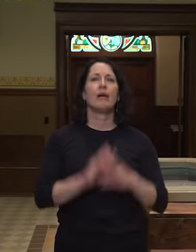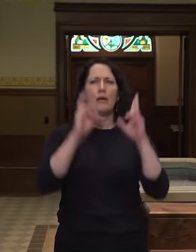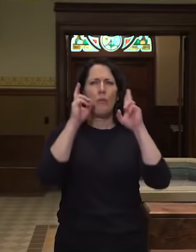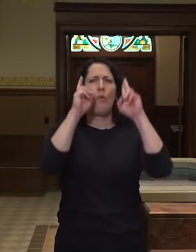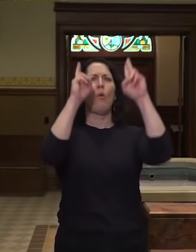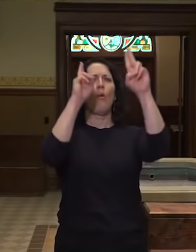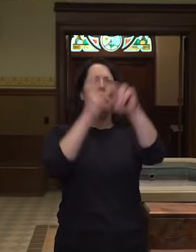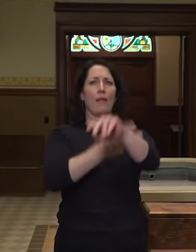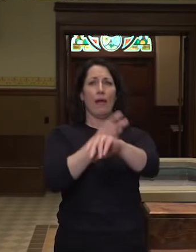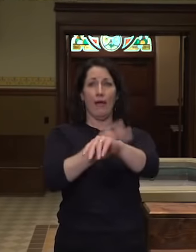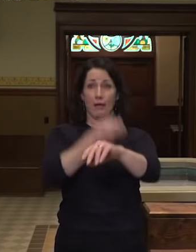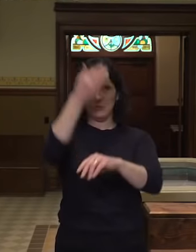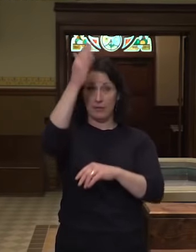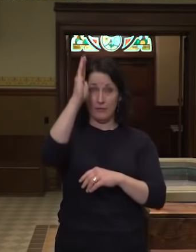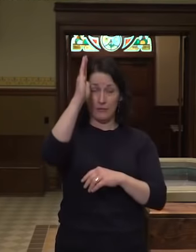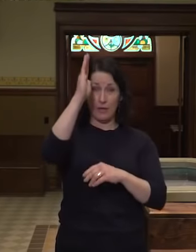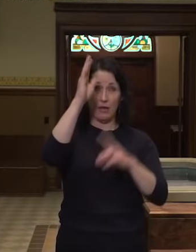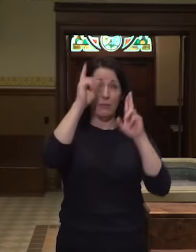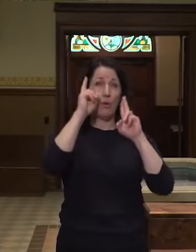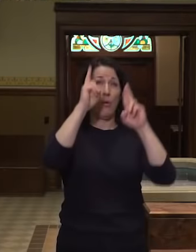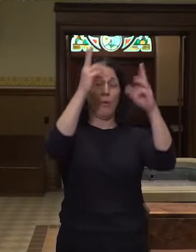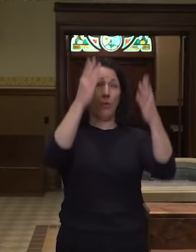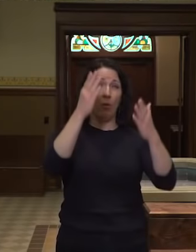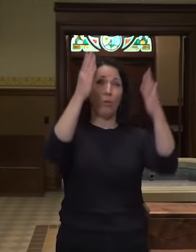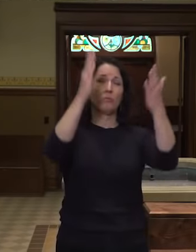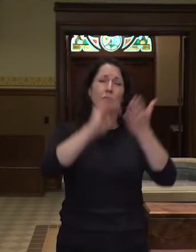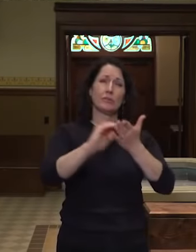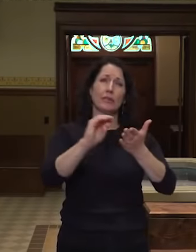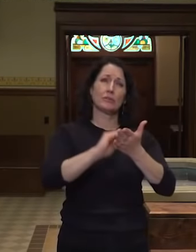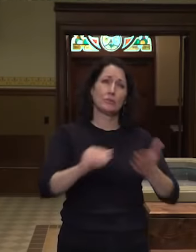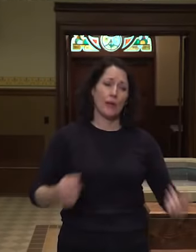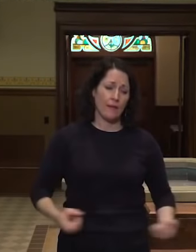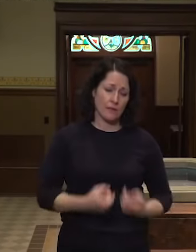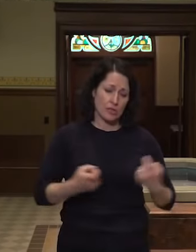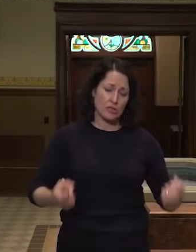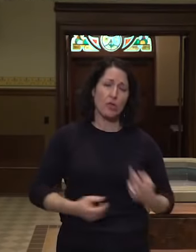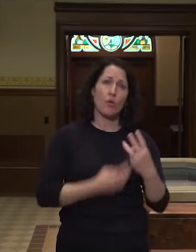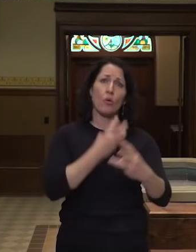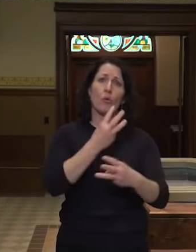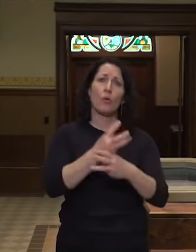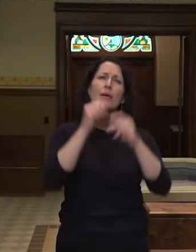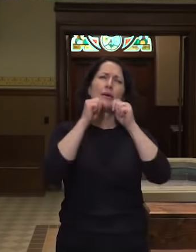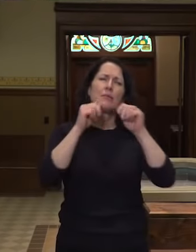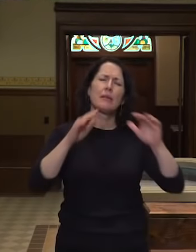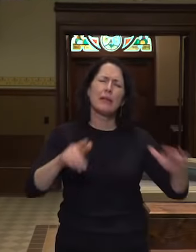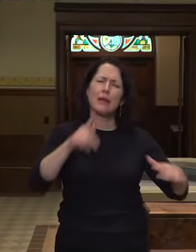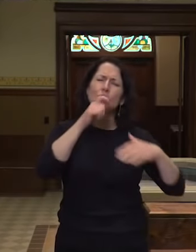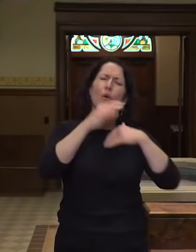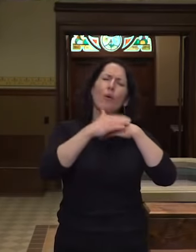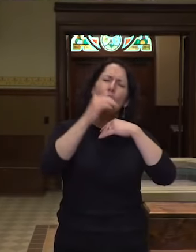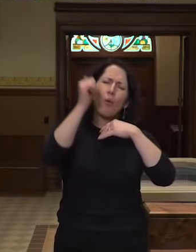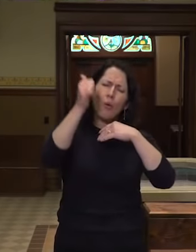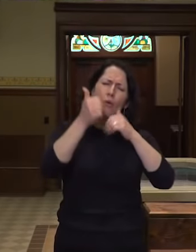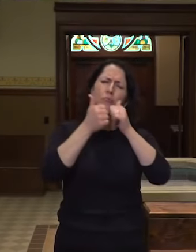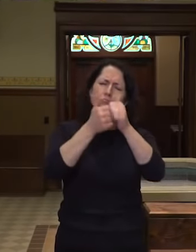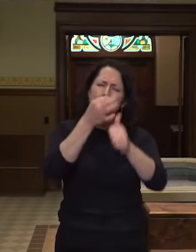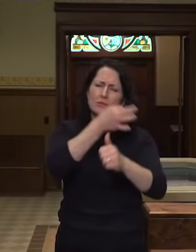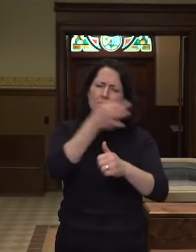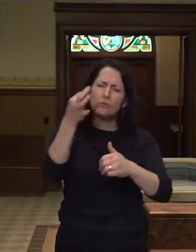Behold the Lamb of God. Behold him who takes away the sins of the world. Blessed are those called to the supper of the